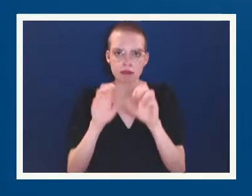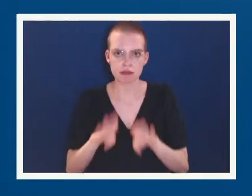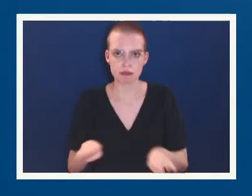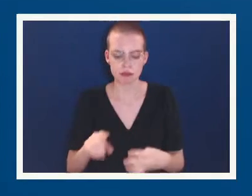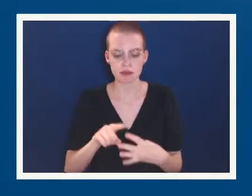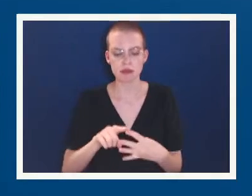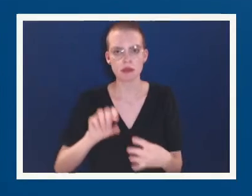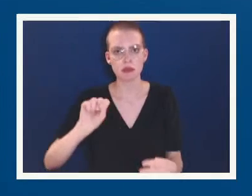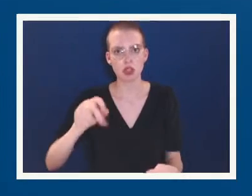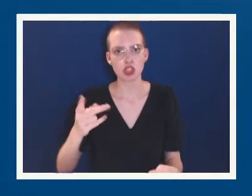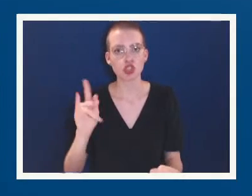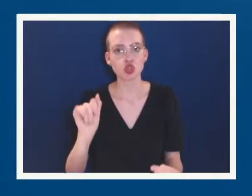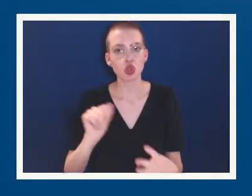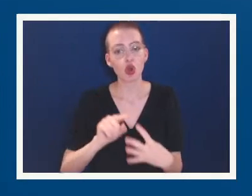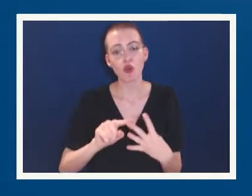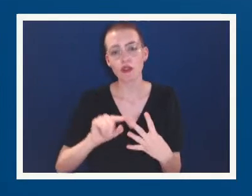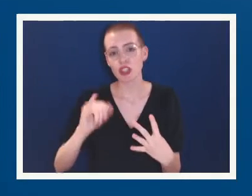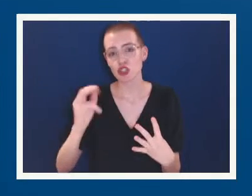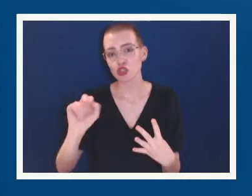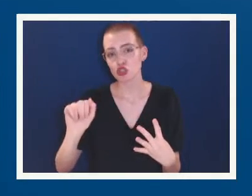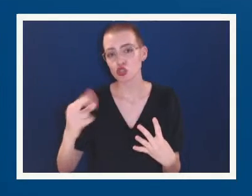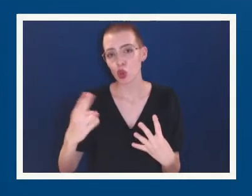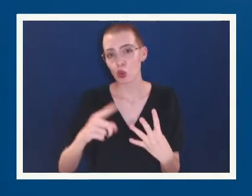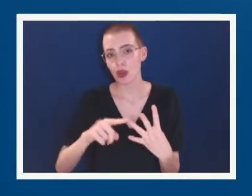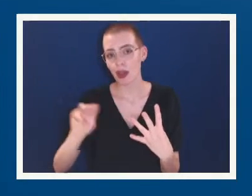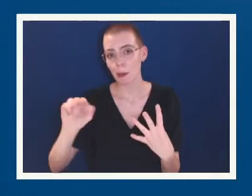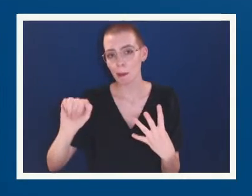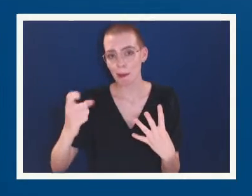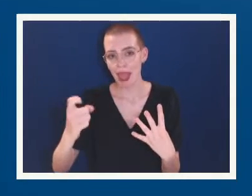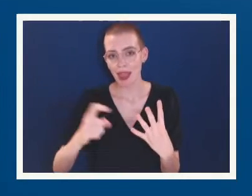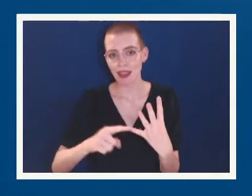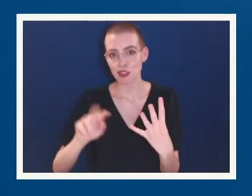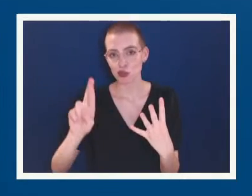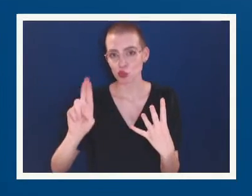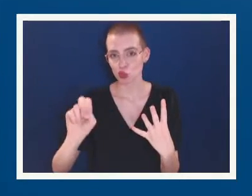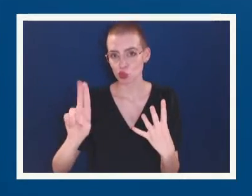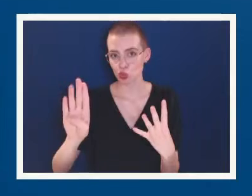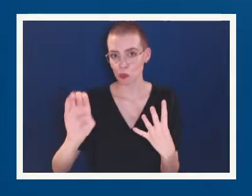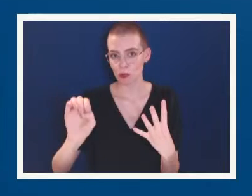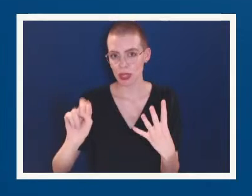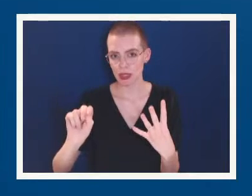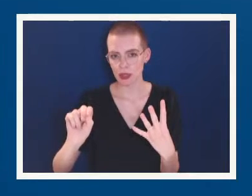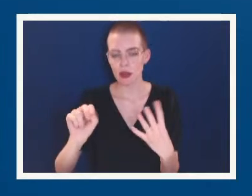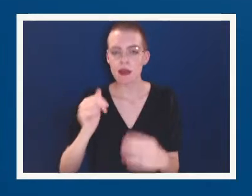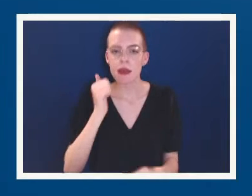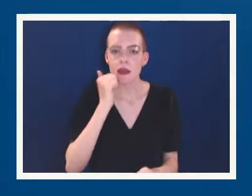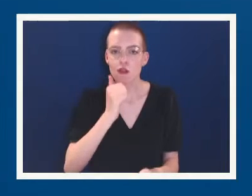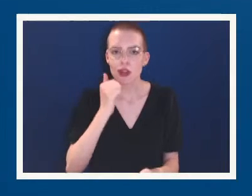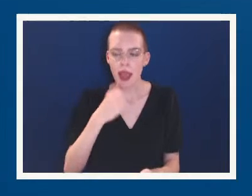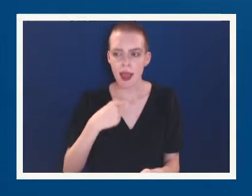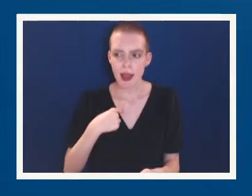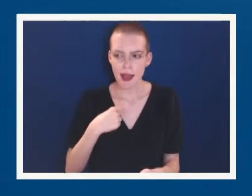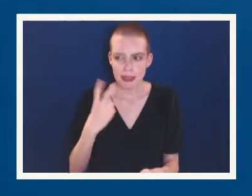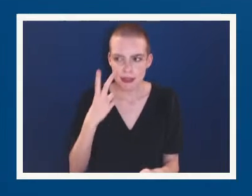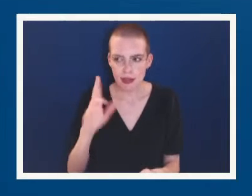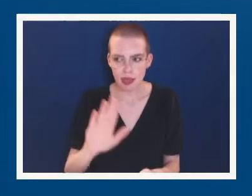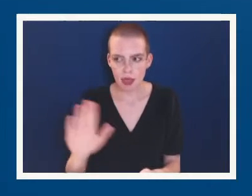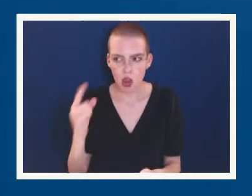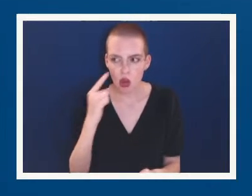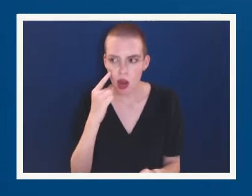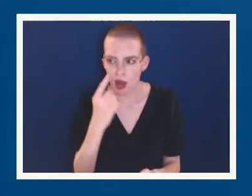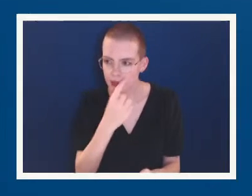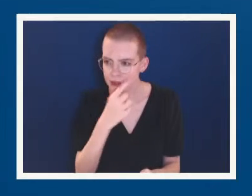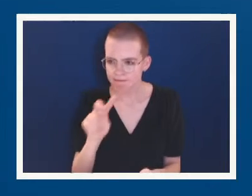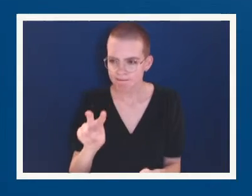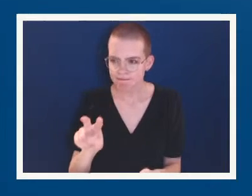Jonah, Max, and Ruben, and I look in their eyes every day and I worry. I worry about their planet. I